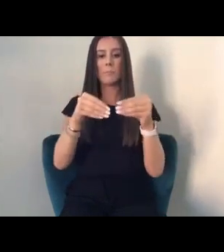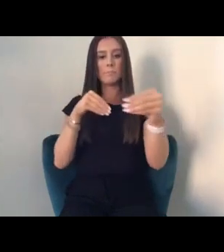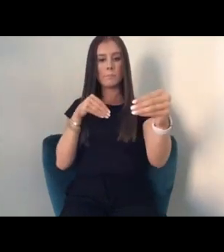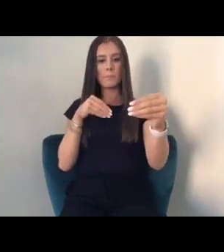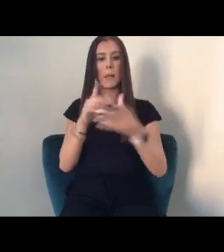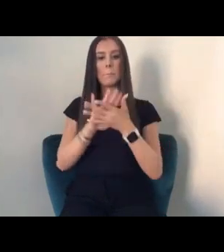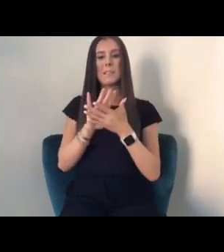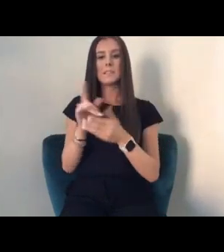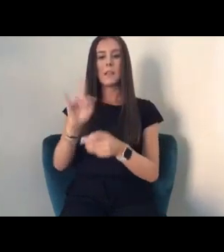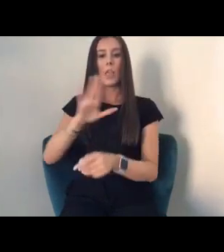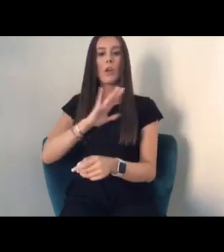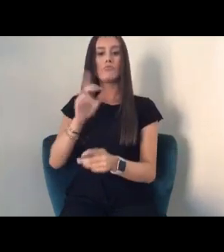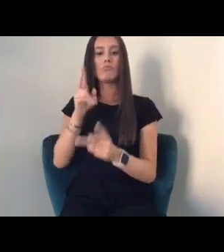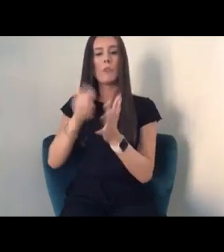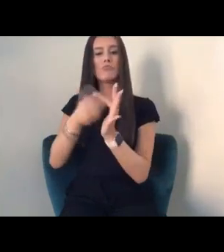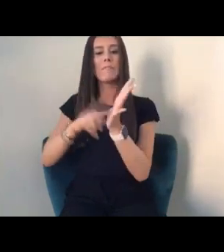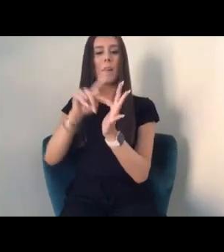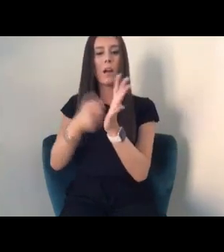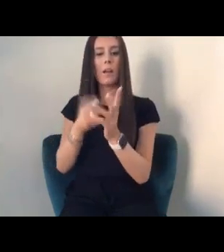to Thong.